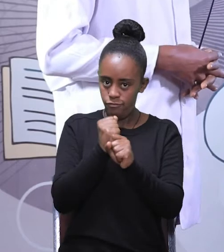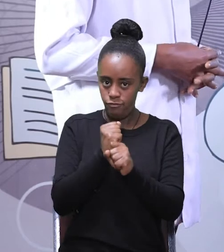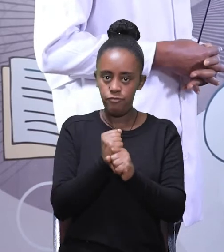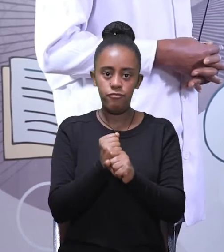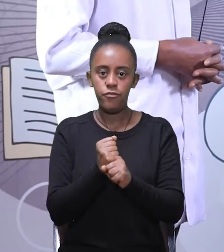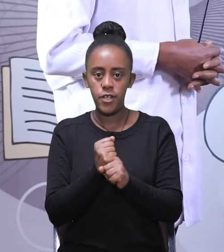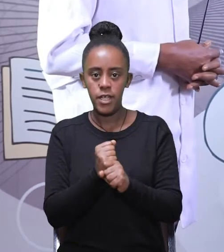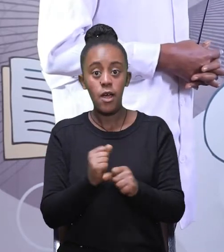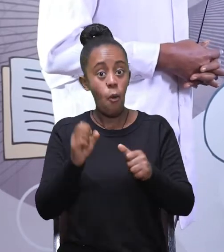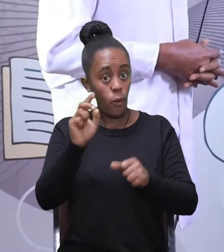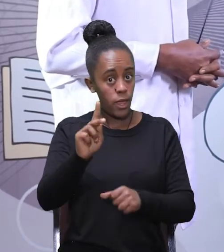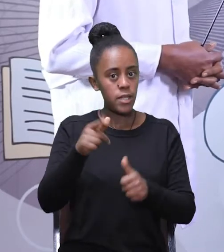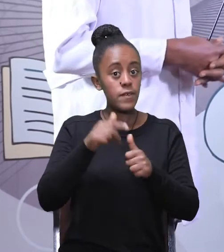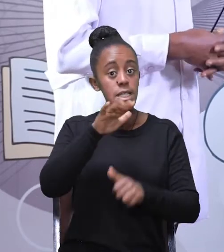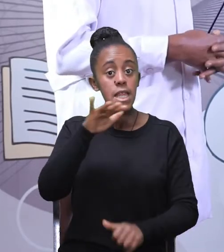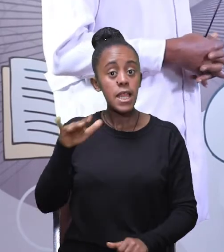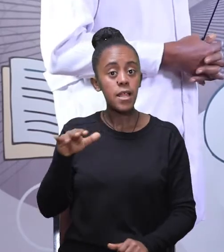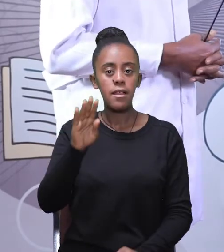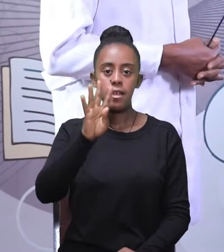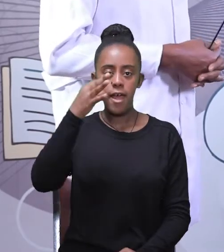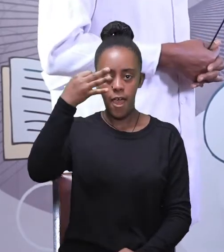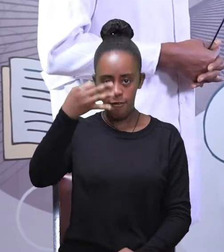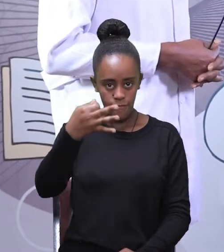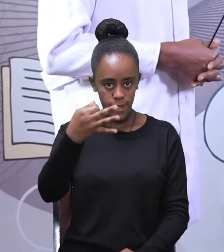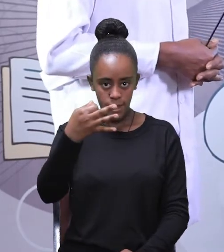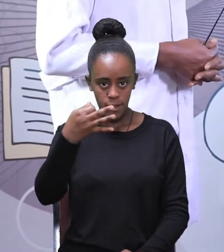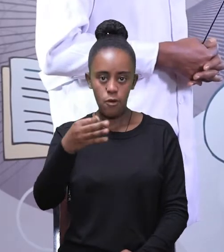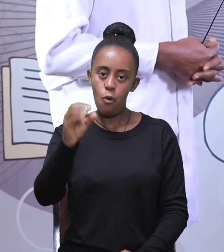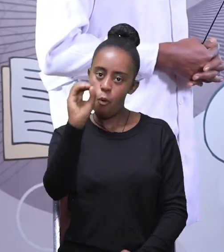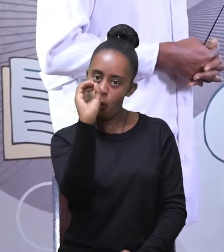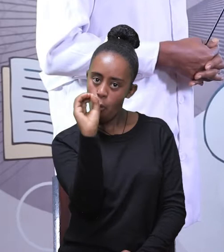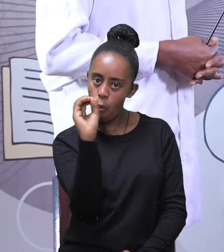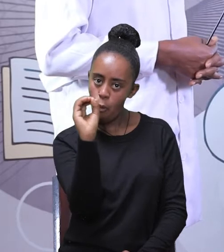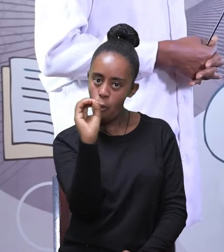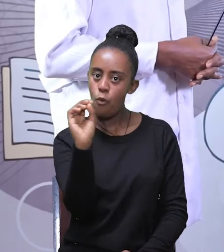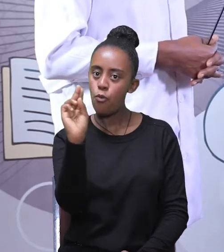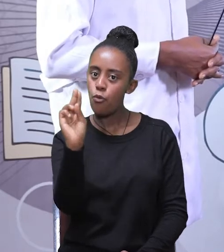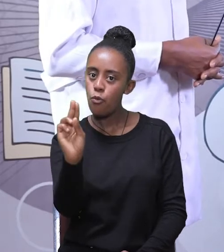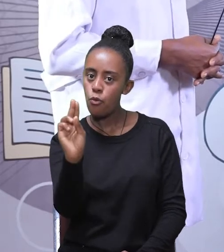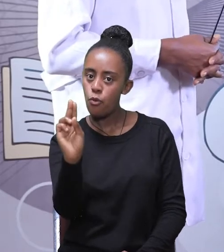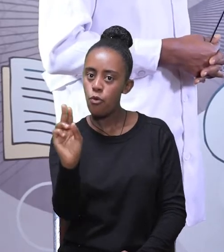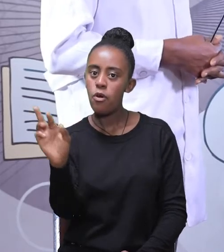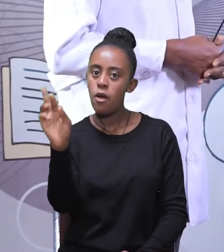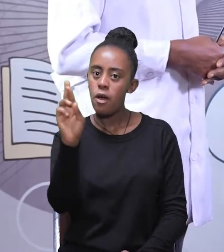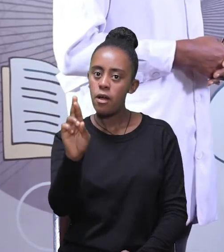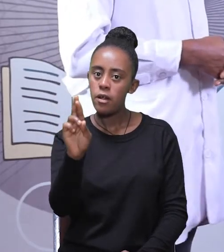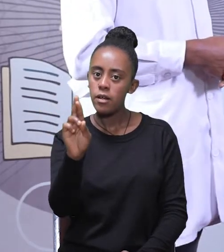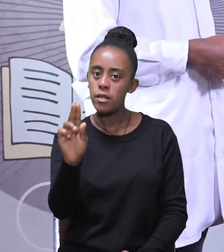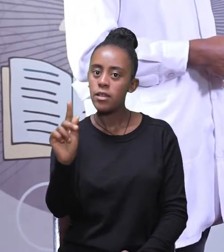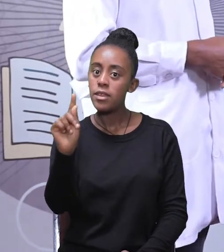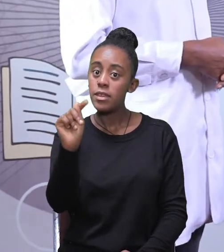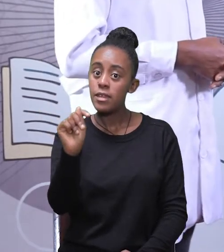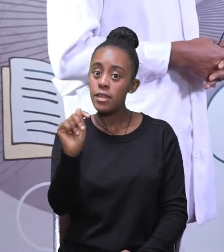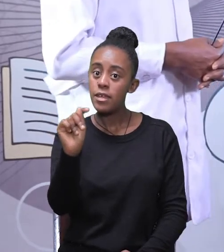Okay. The first letter is F O U R